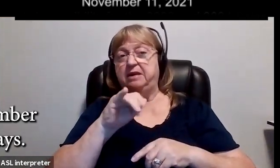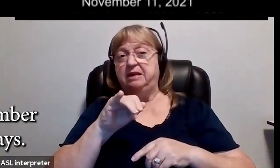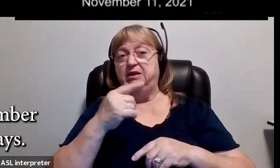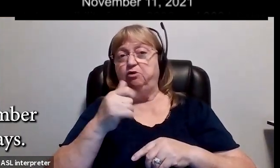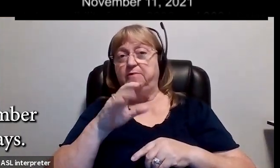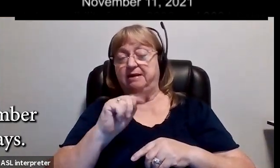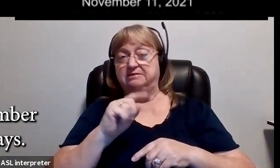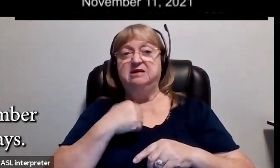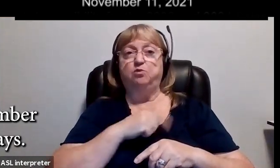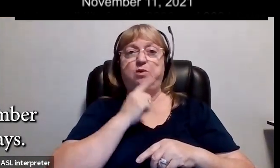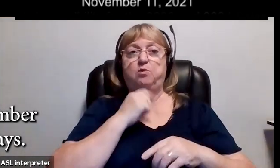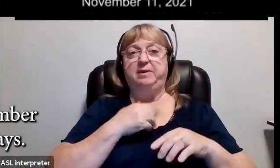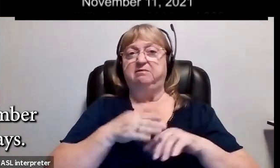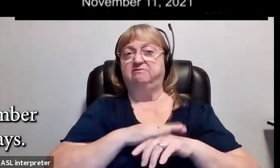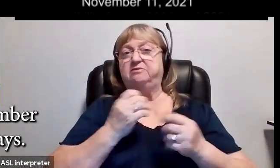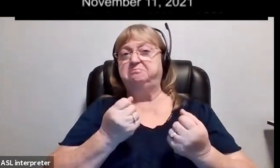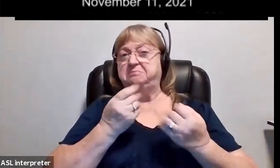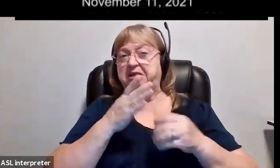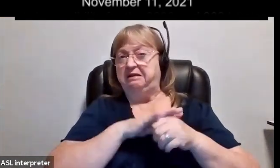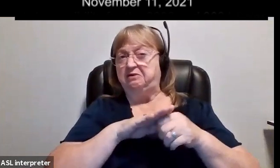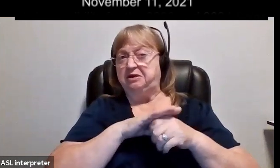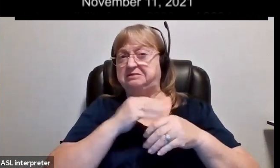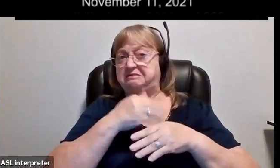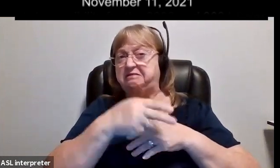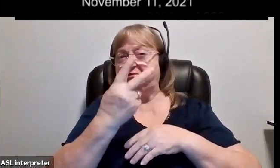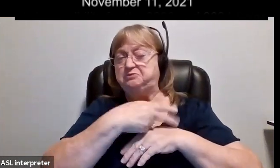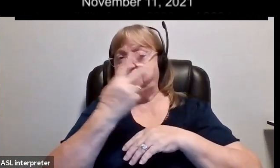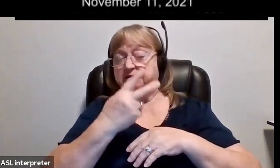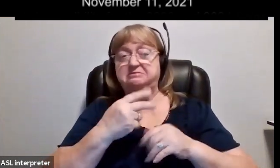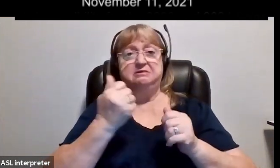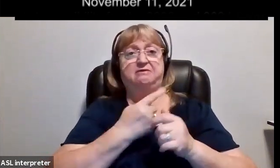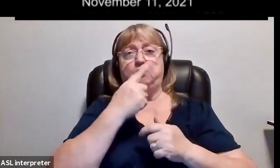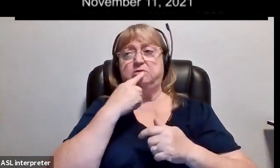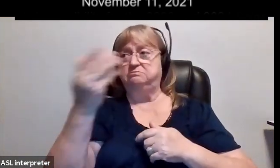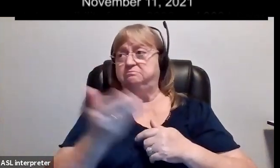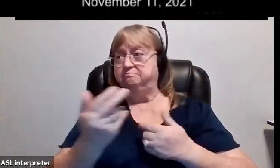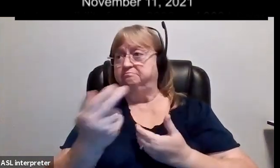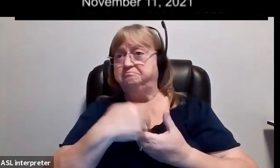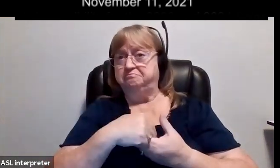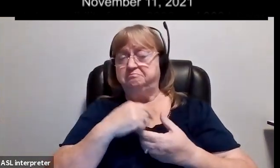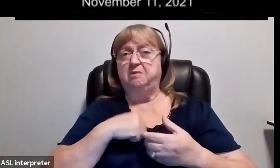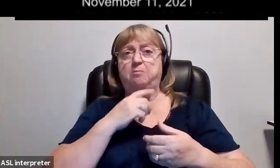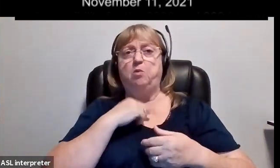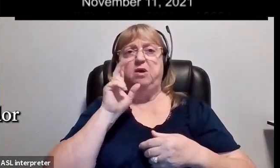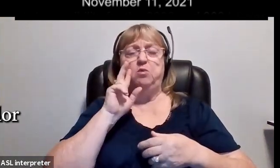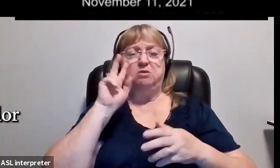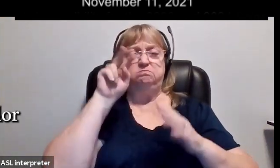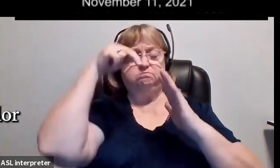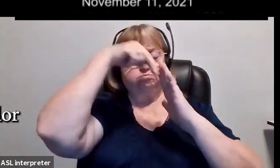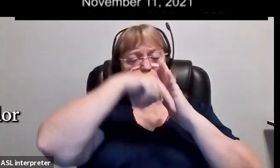covering a number of different areas in the next 2 days. Everyone's welcome to be here. We're going to take a little more of a deep dive